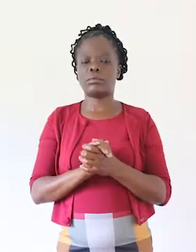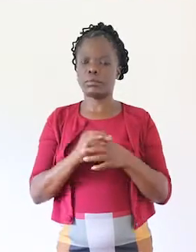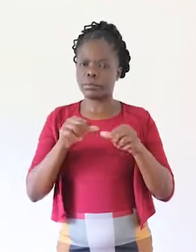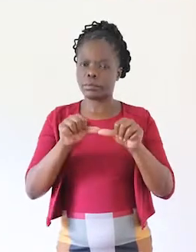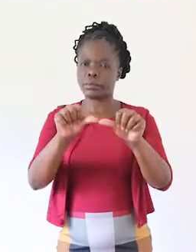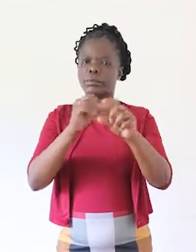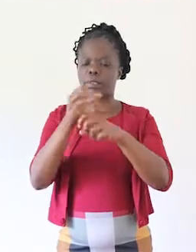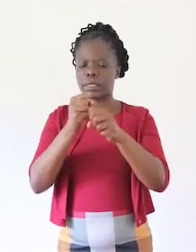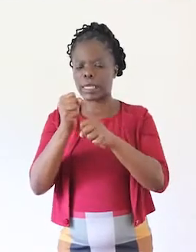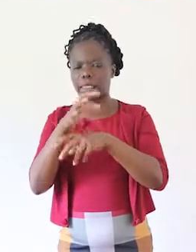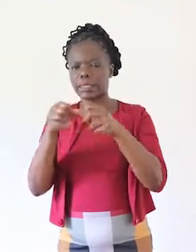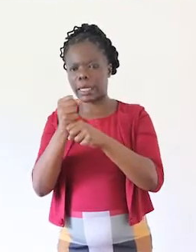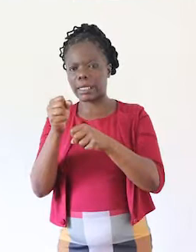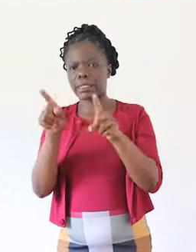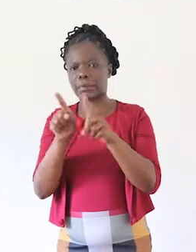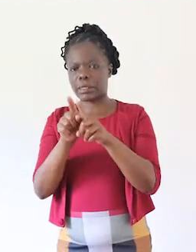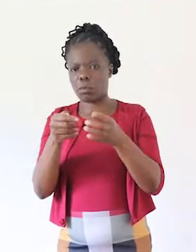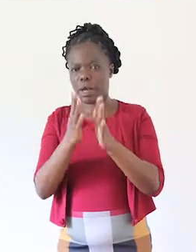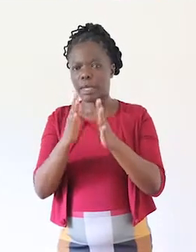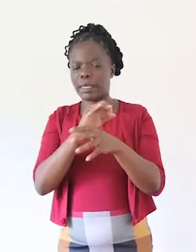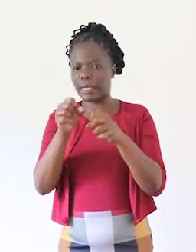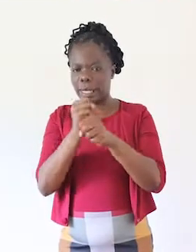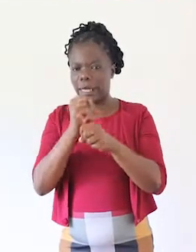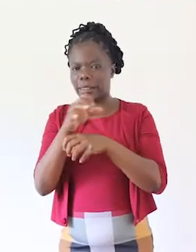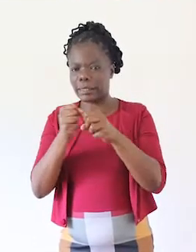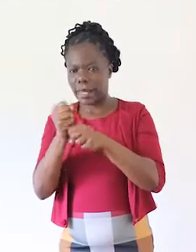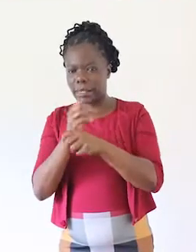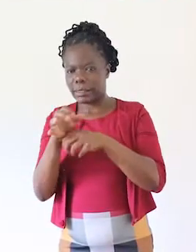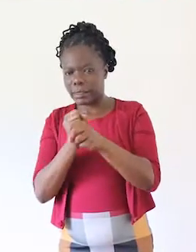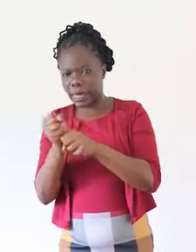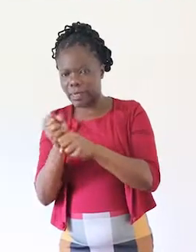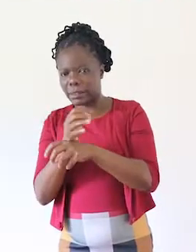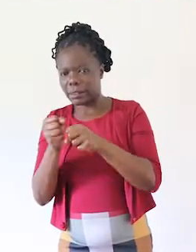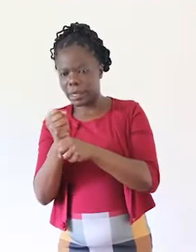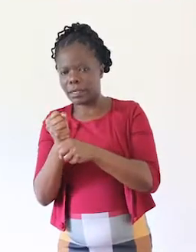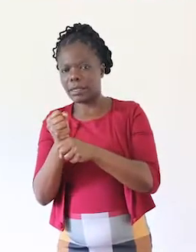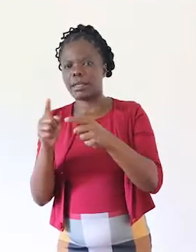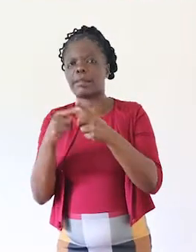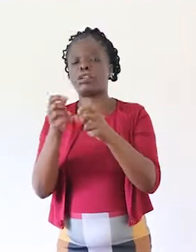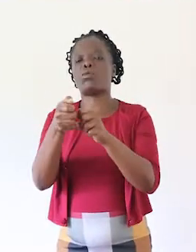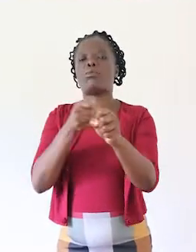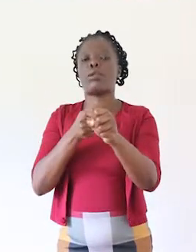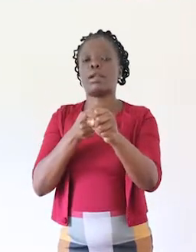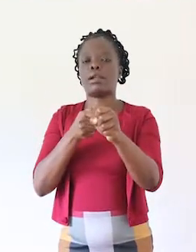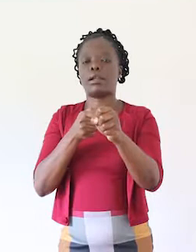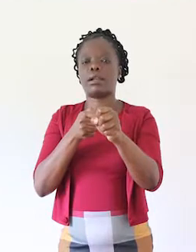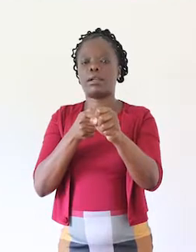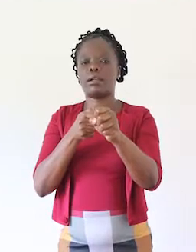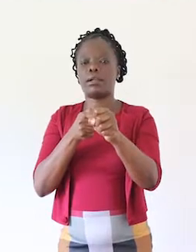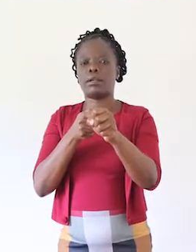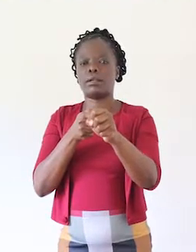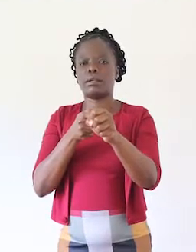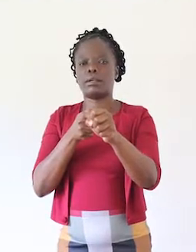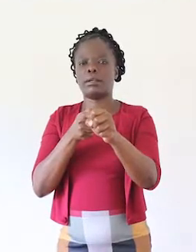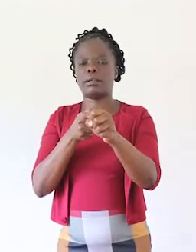So you keep on tying like this, this, then you pull,